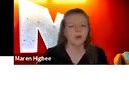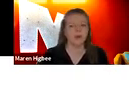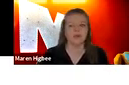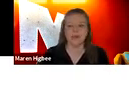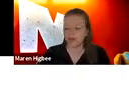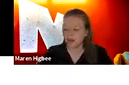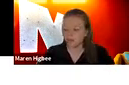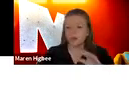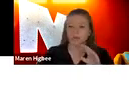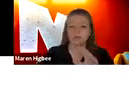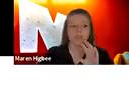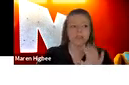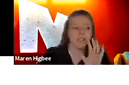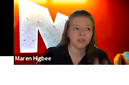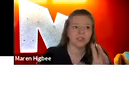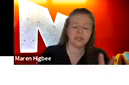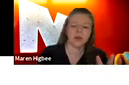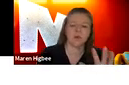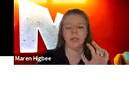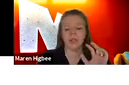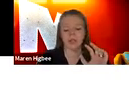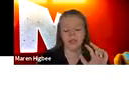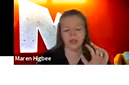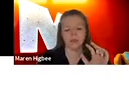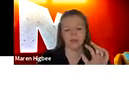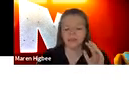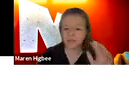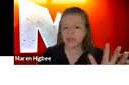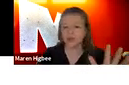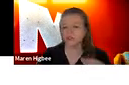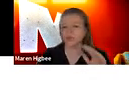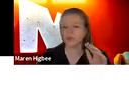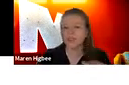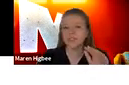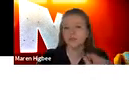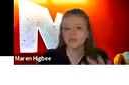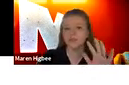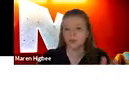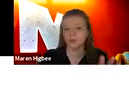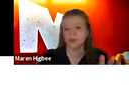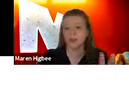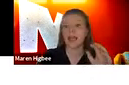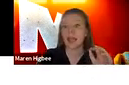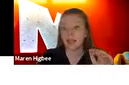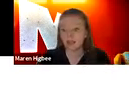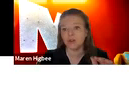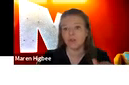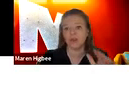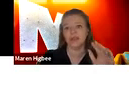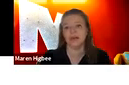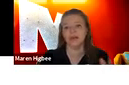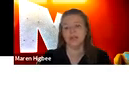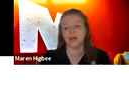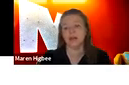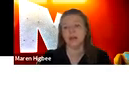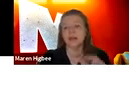mostly webinars, but what was really interesting about when the pandemic hit was it really, really pushed everybody